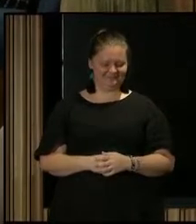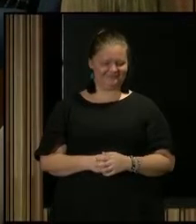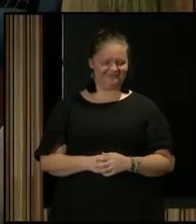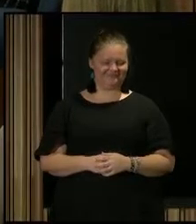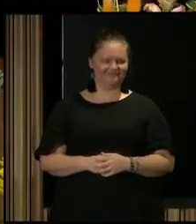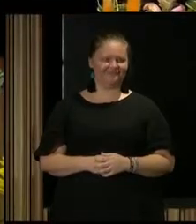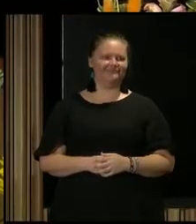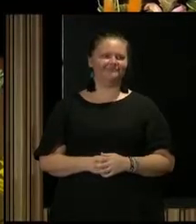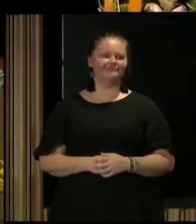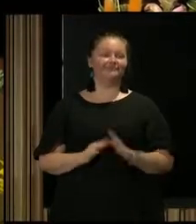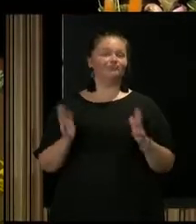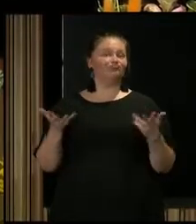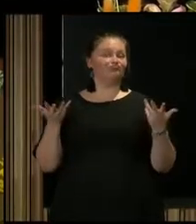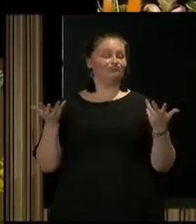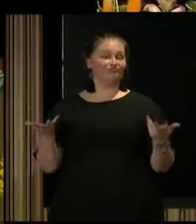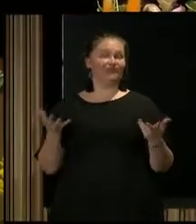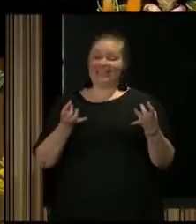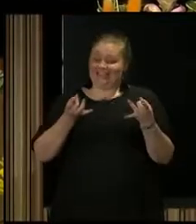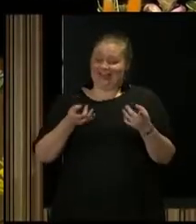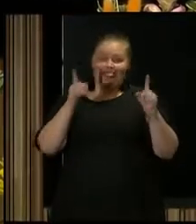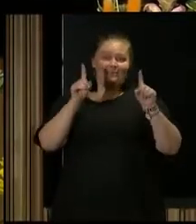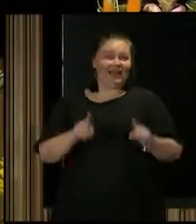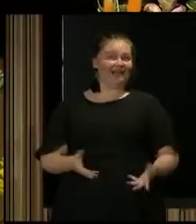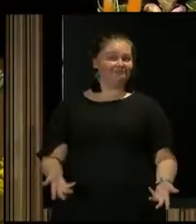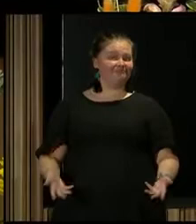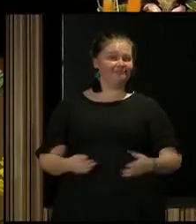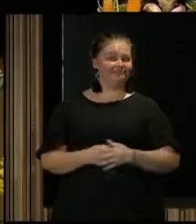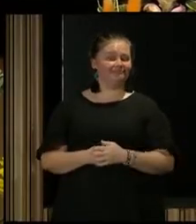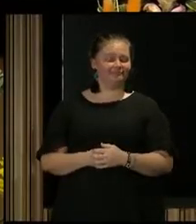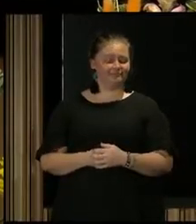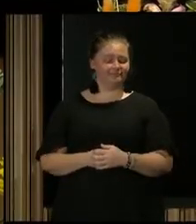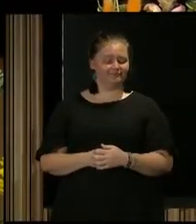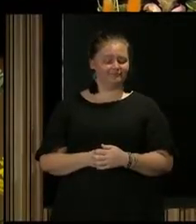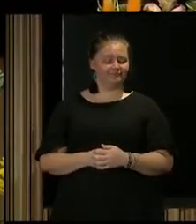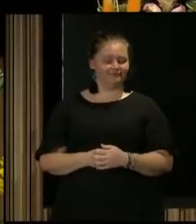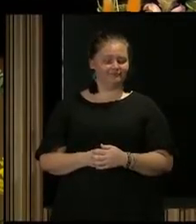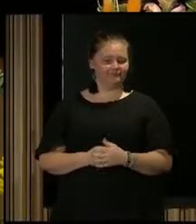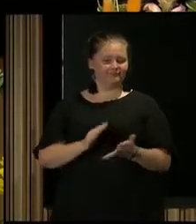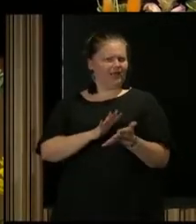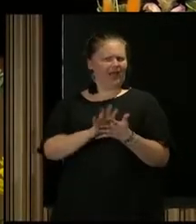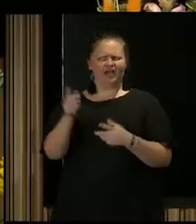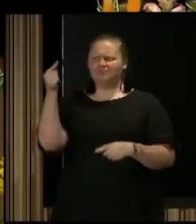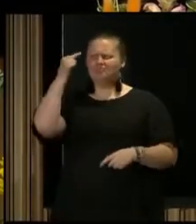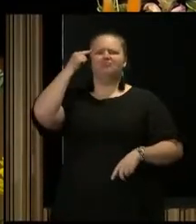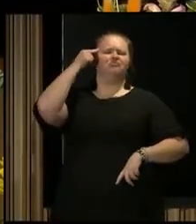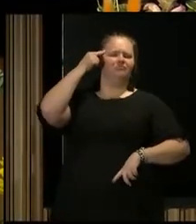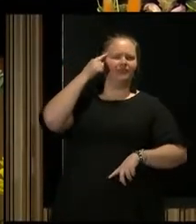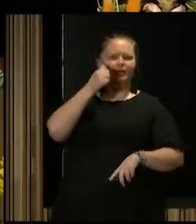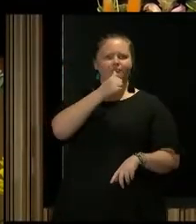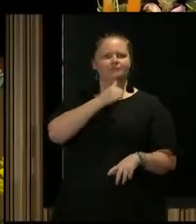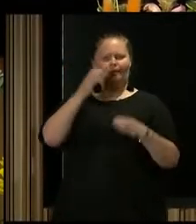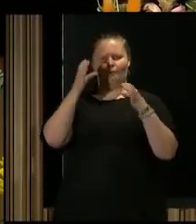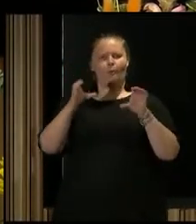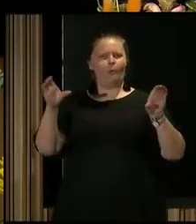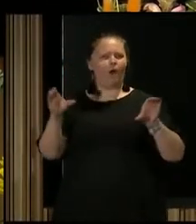So, how about we start at the beginning? How did you come up with the idea of pub choir? Was it something